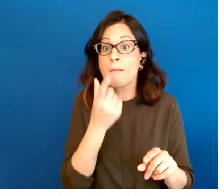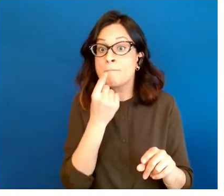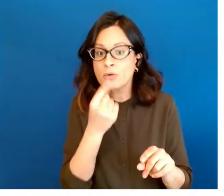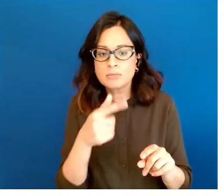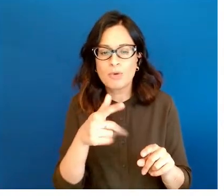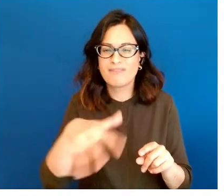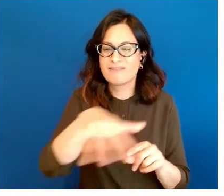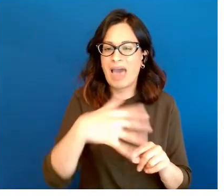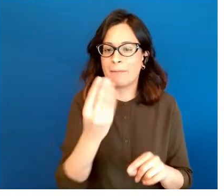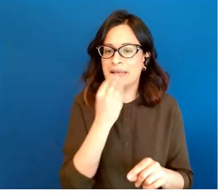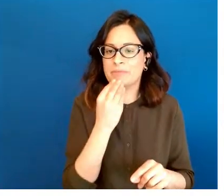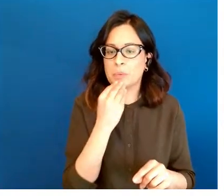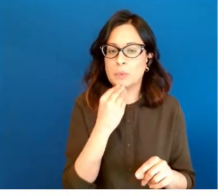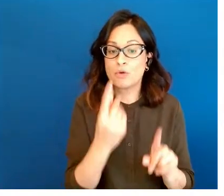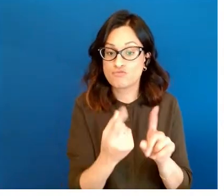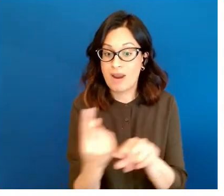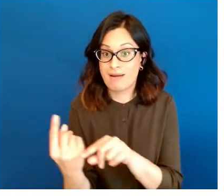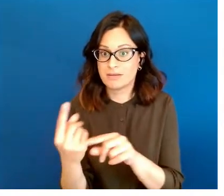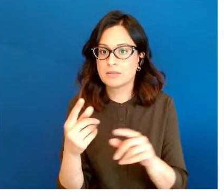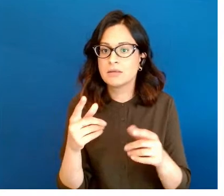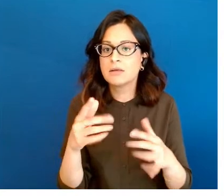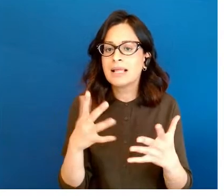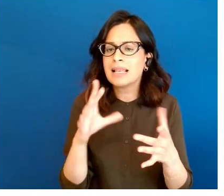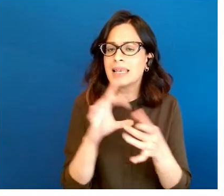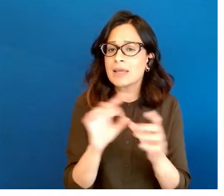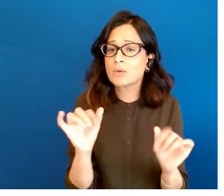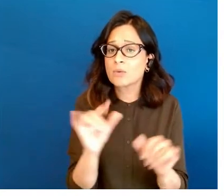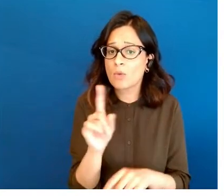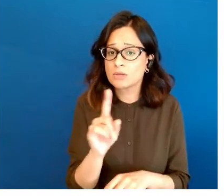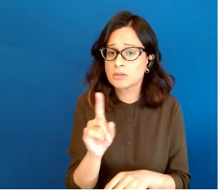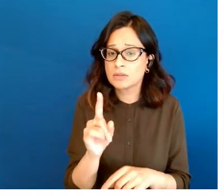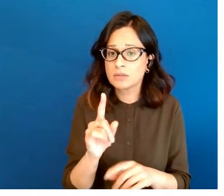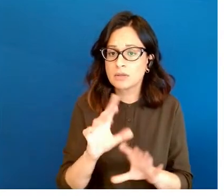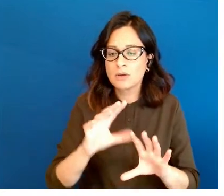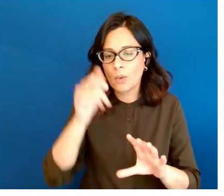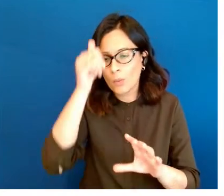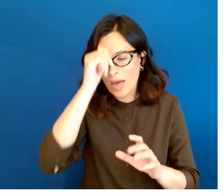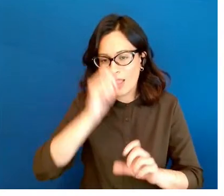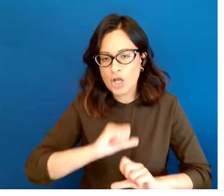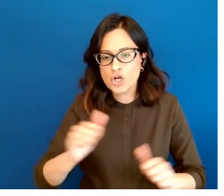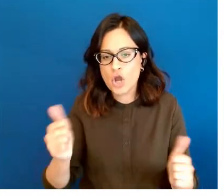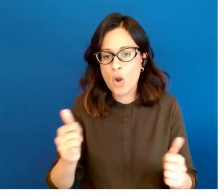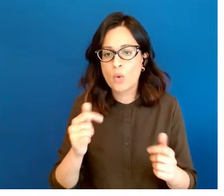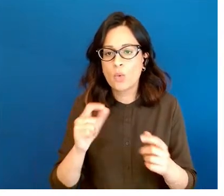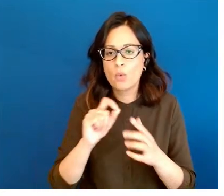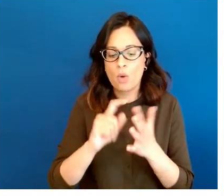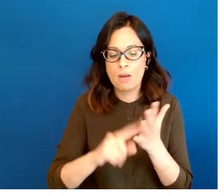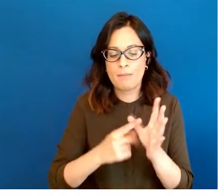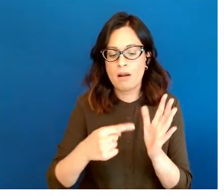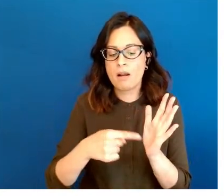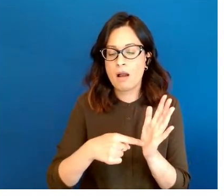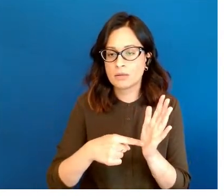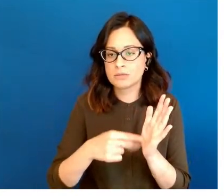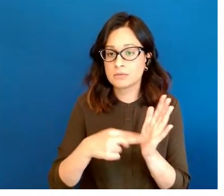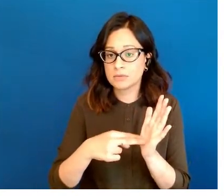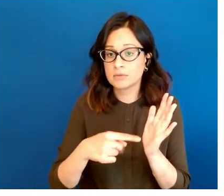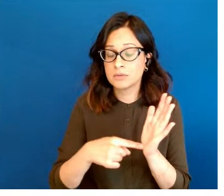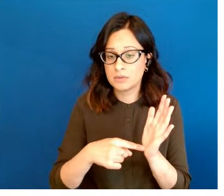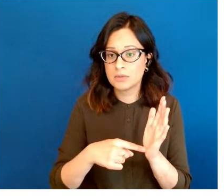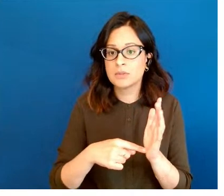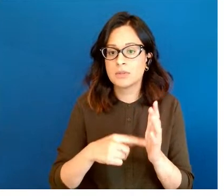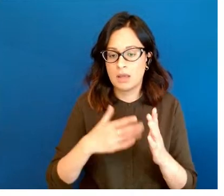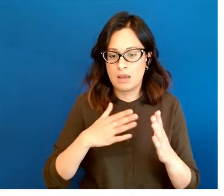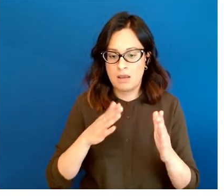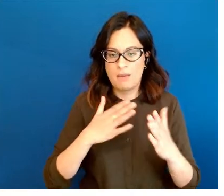typically, this will relate to the well-known, this is about plant biology. So the classic one I will describe in more